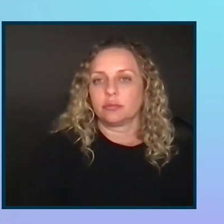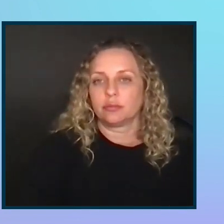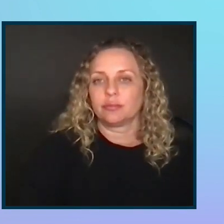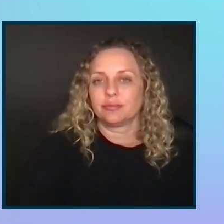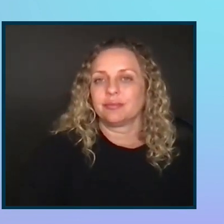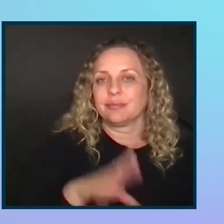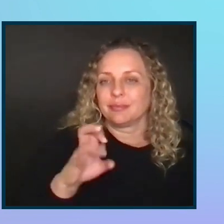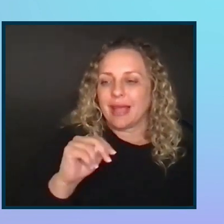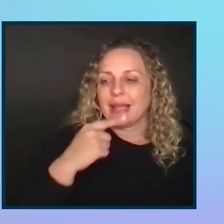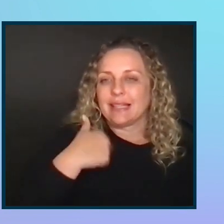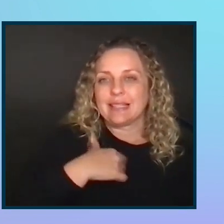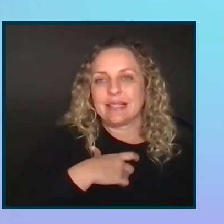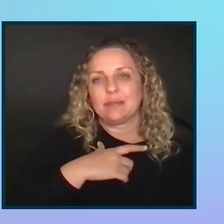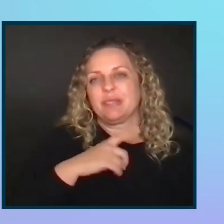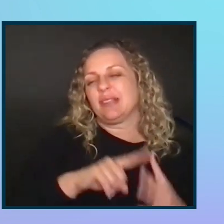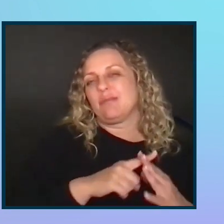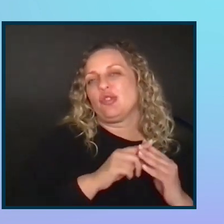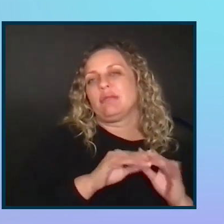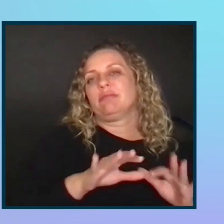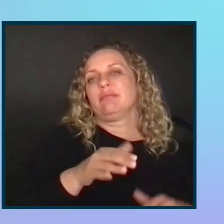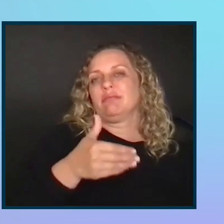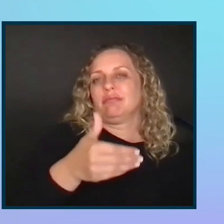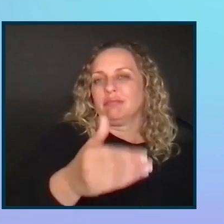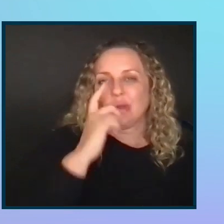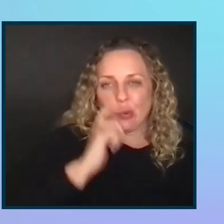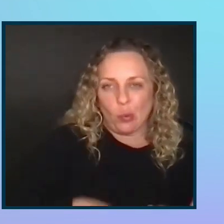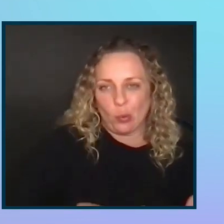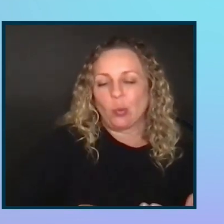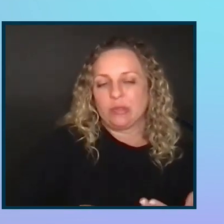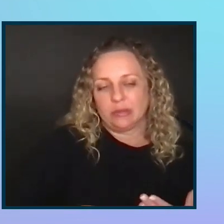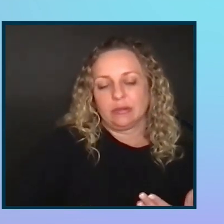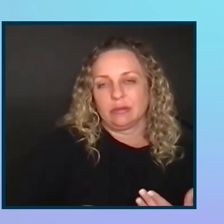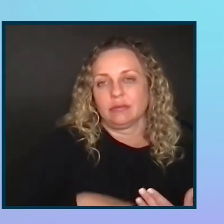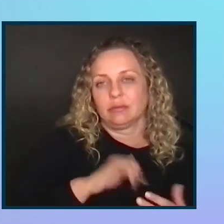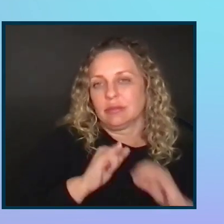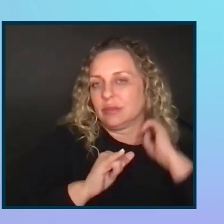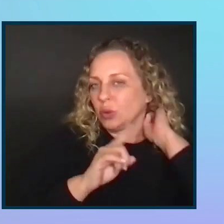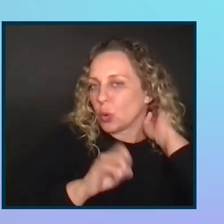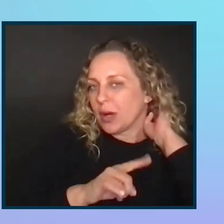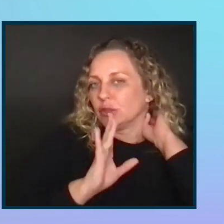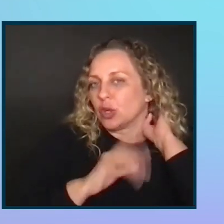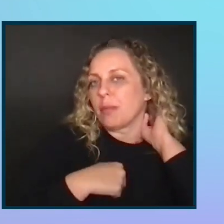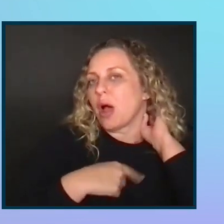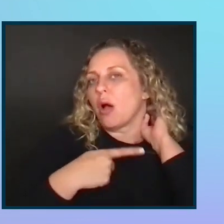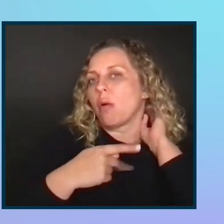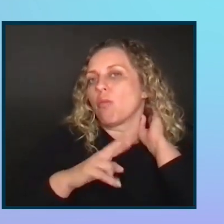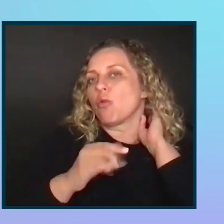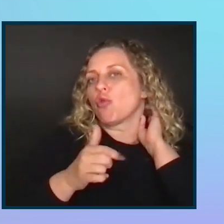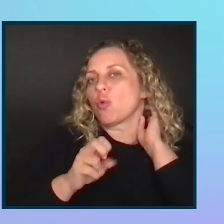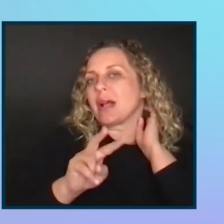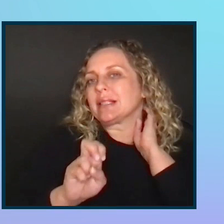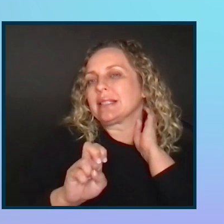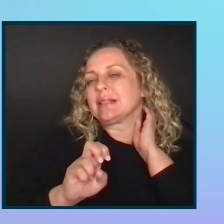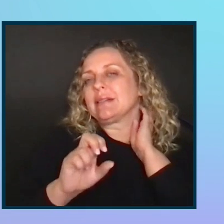This has been an emerging trend of the questions. So for what you were saying around progressive disclosure, how does